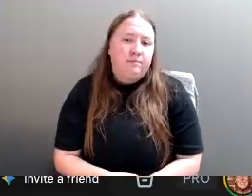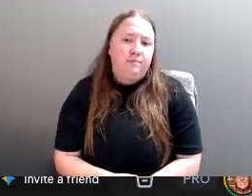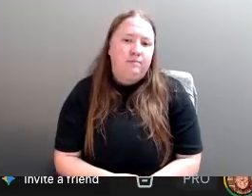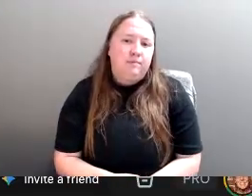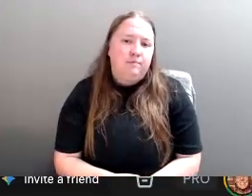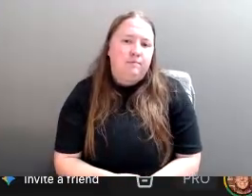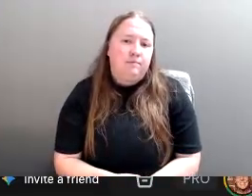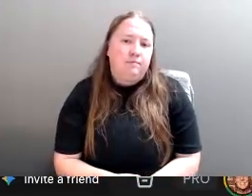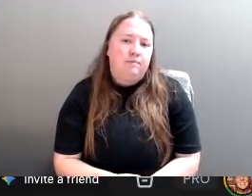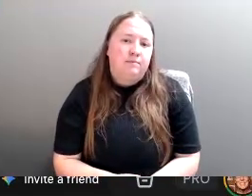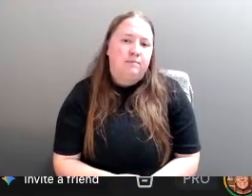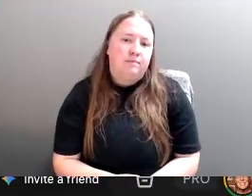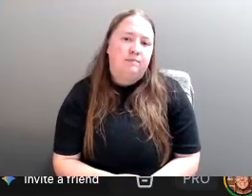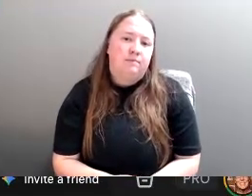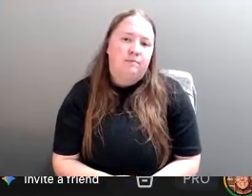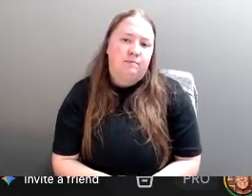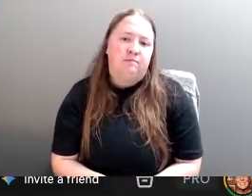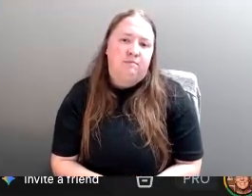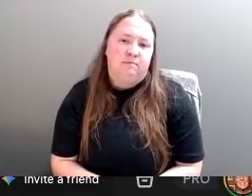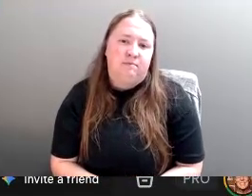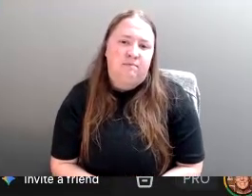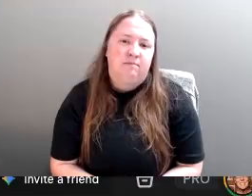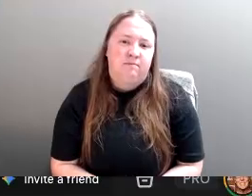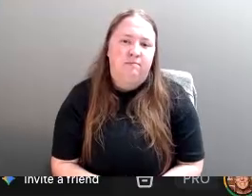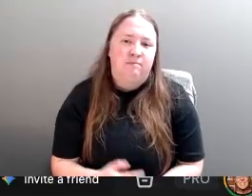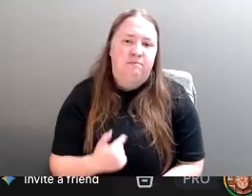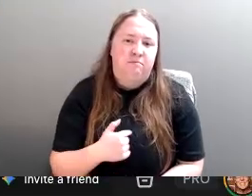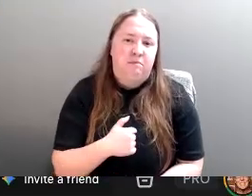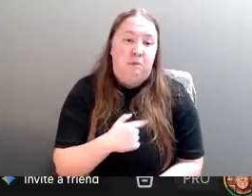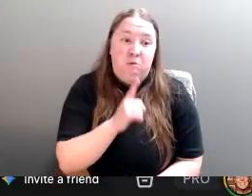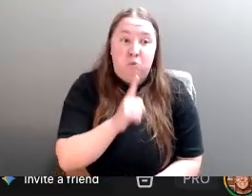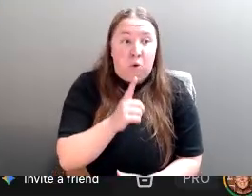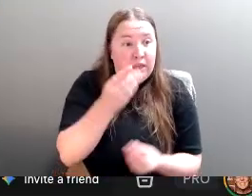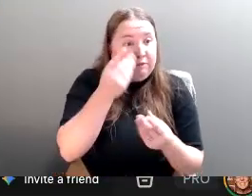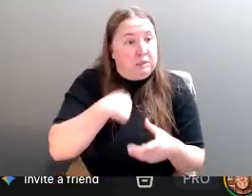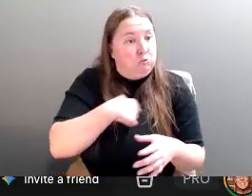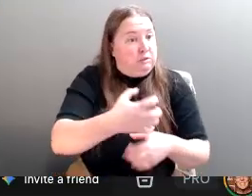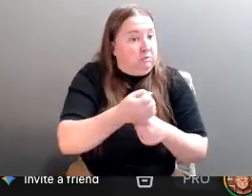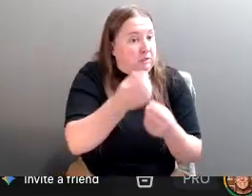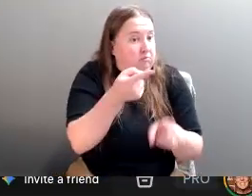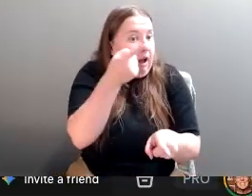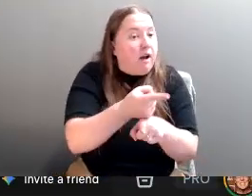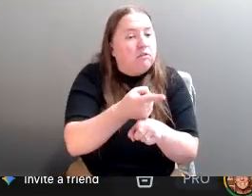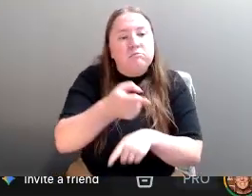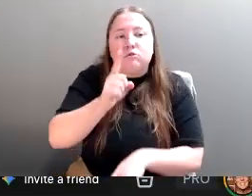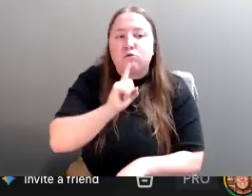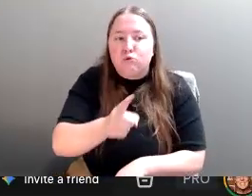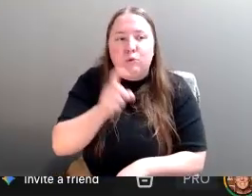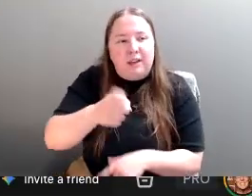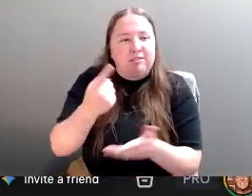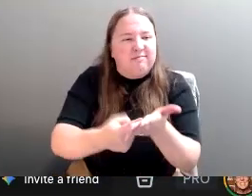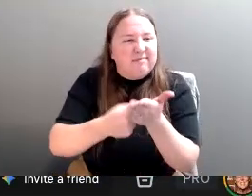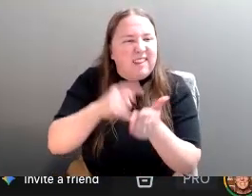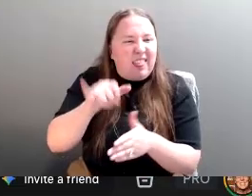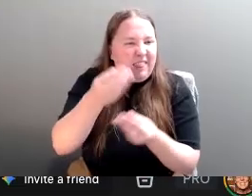right? Where we're fairly sure that the information we receive is accurate. That's true, right? And that's where we have to start talking about